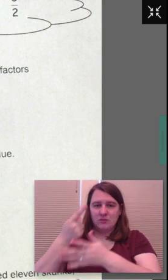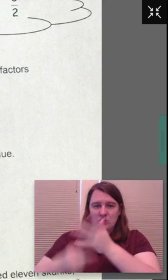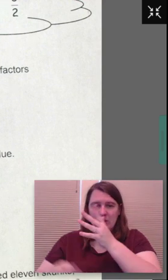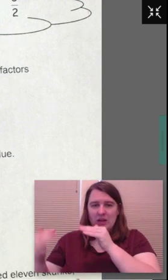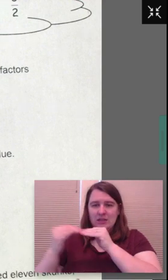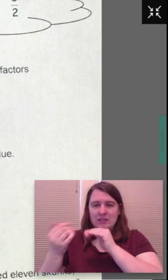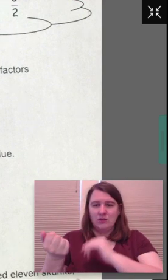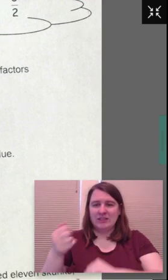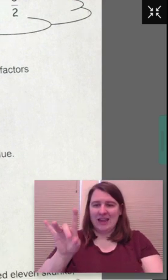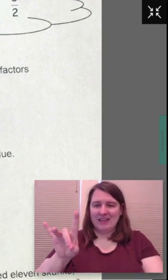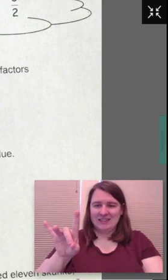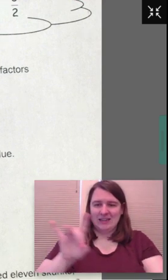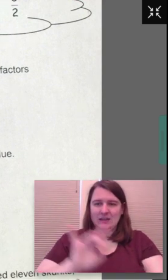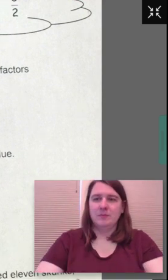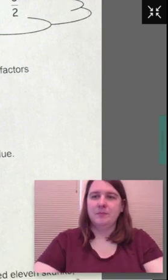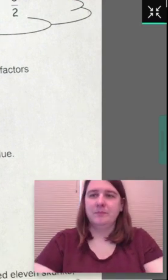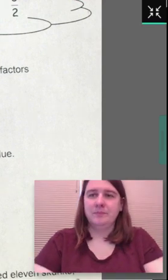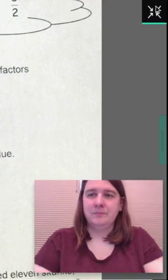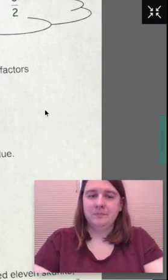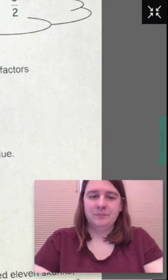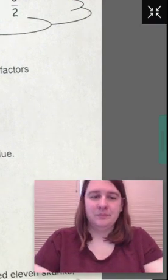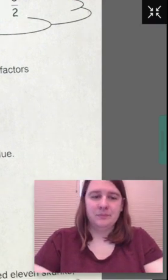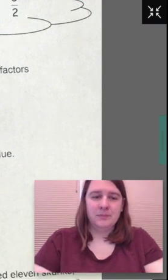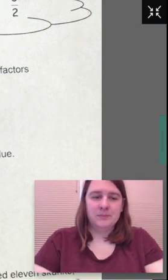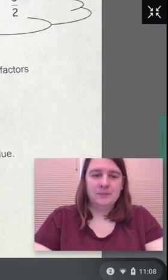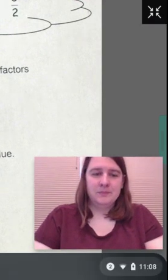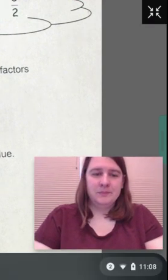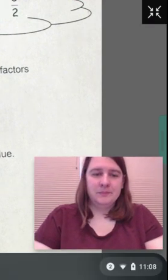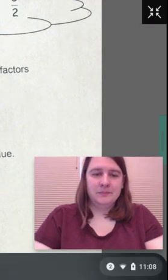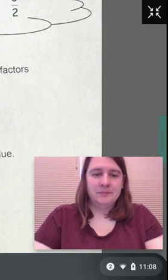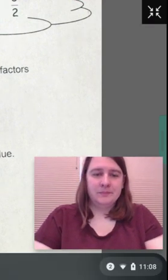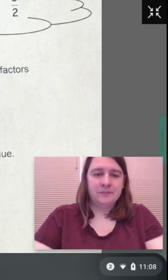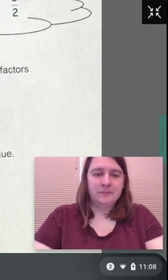2 times what is equal to 18.